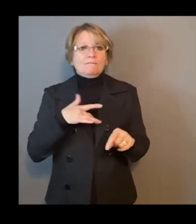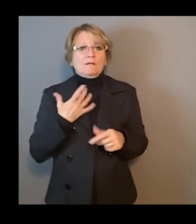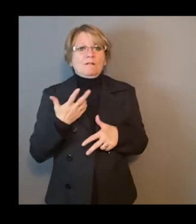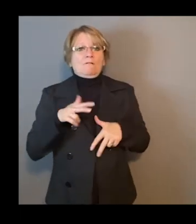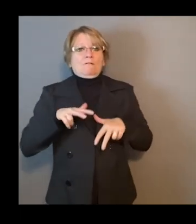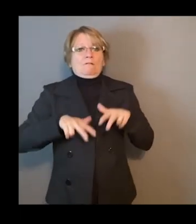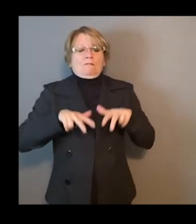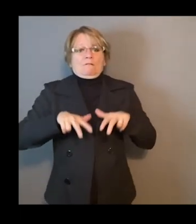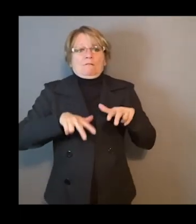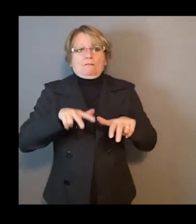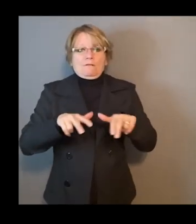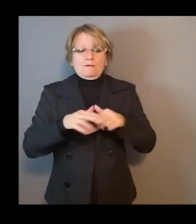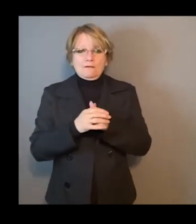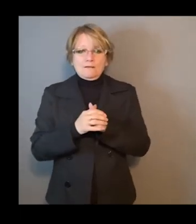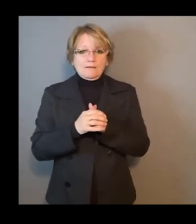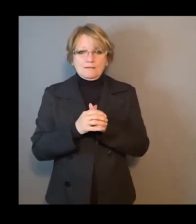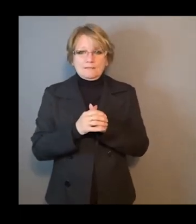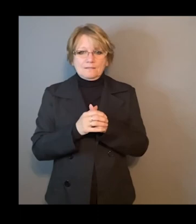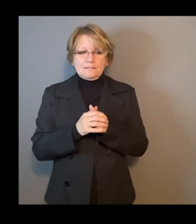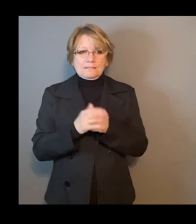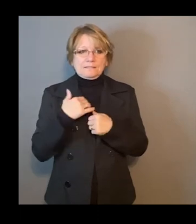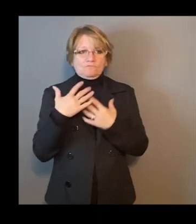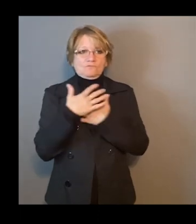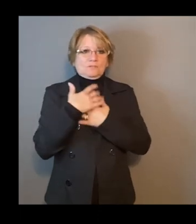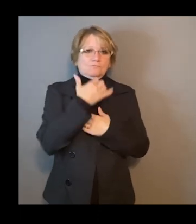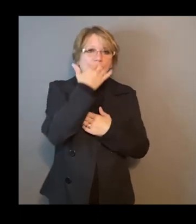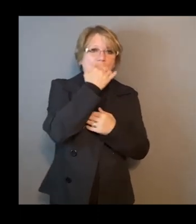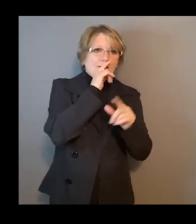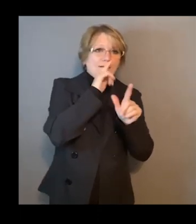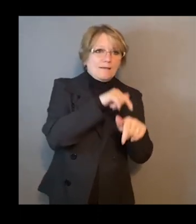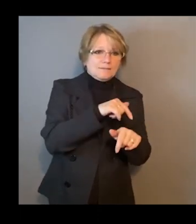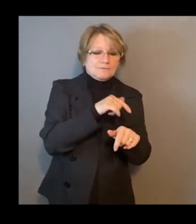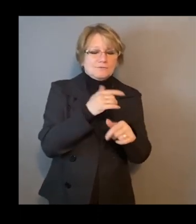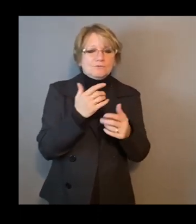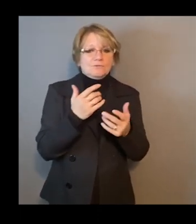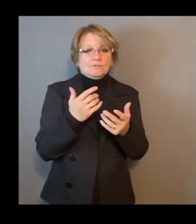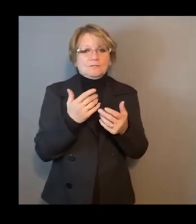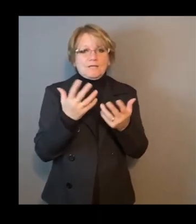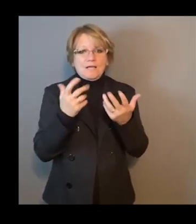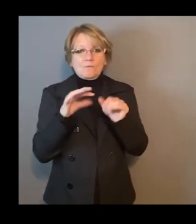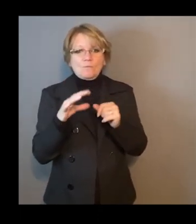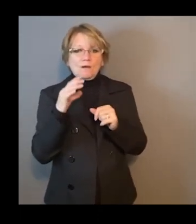awkward position because I never wanted to really be wrong. And I didn't want to hear like